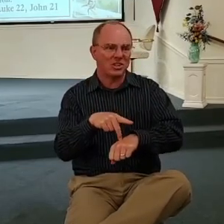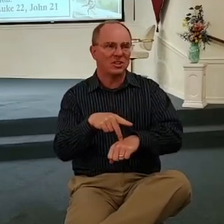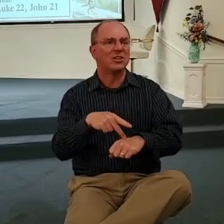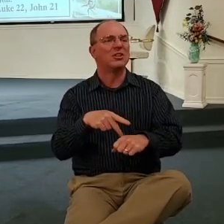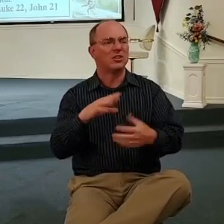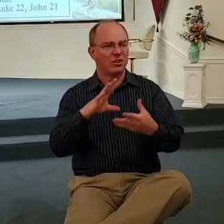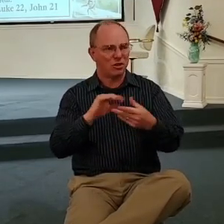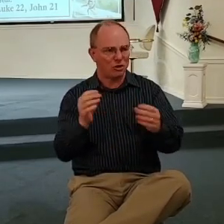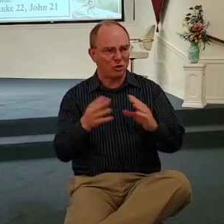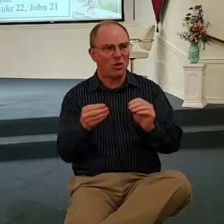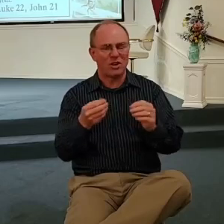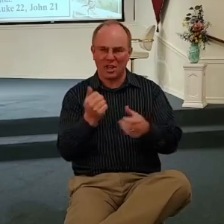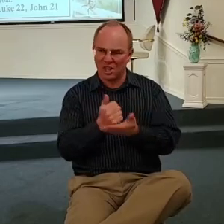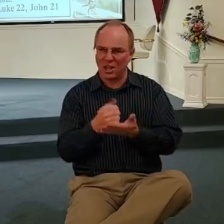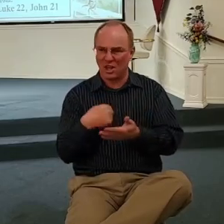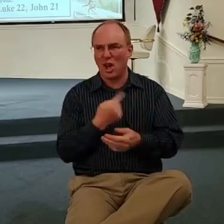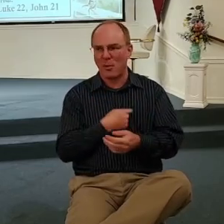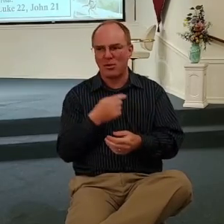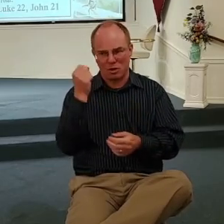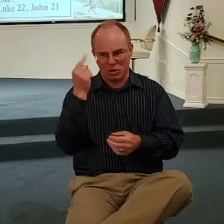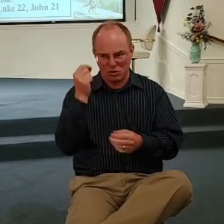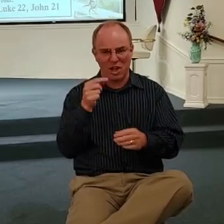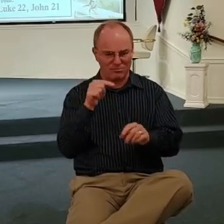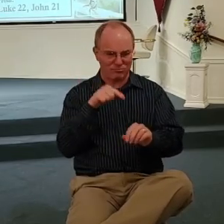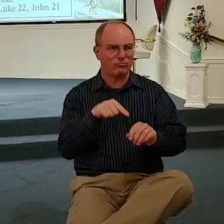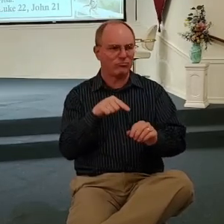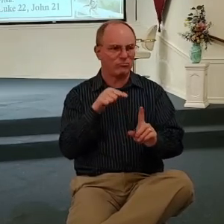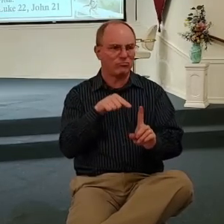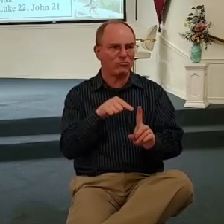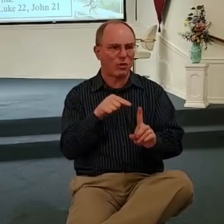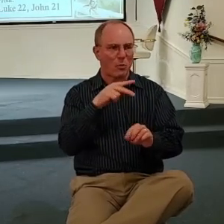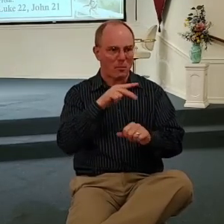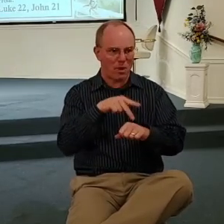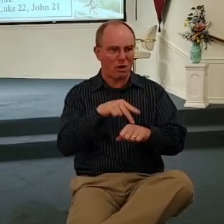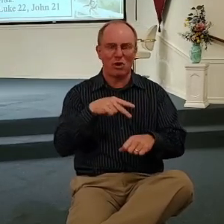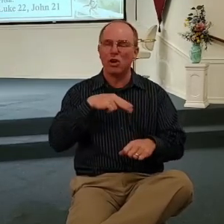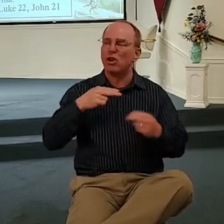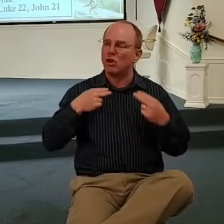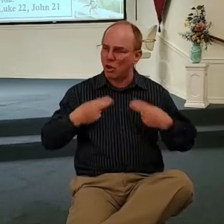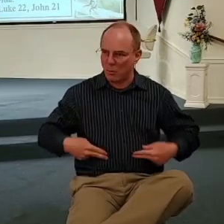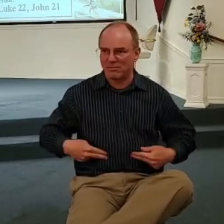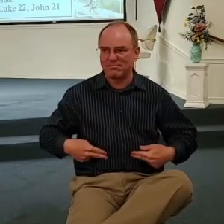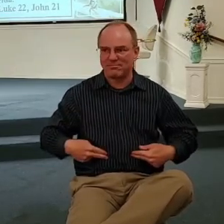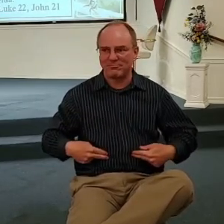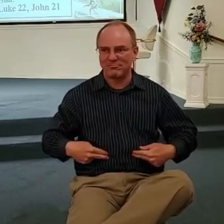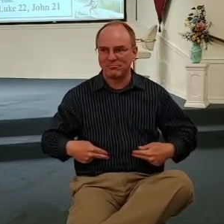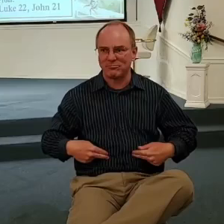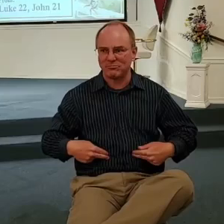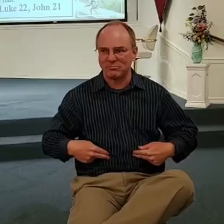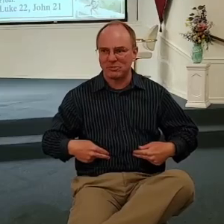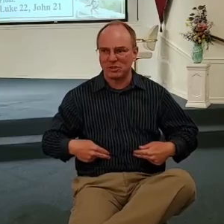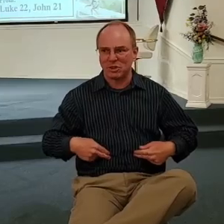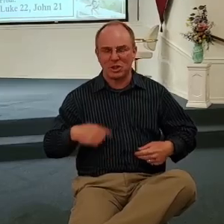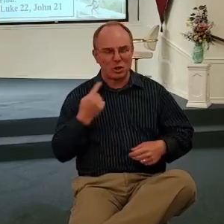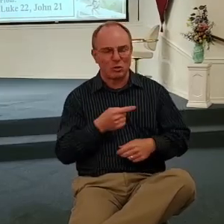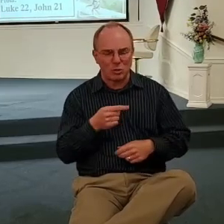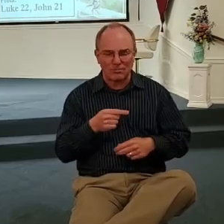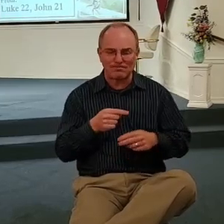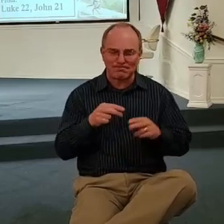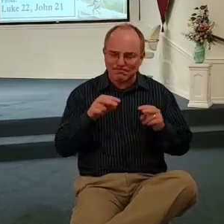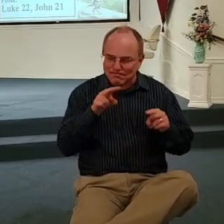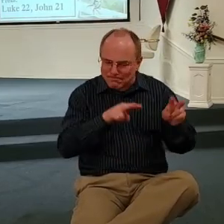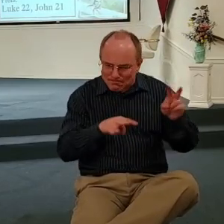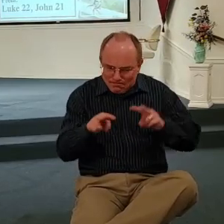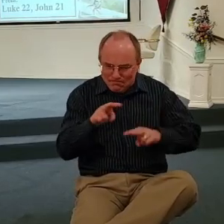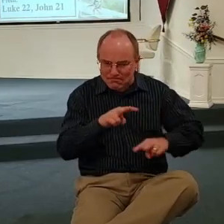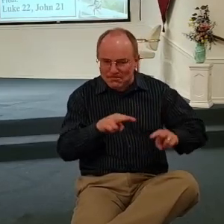him. Hopefully, as we take a closer look into who he is through these 4 stories, maybe